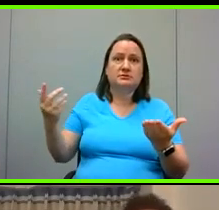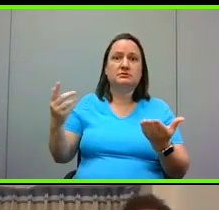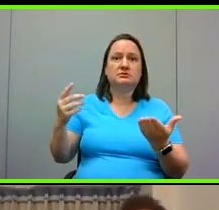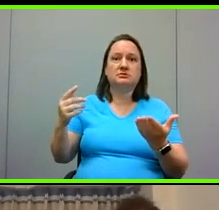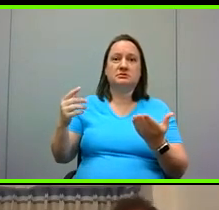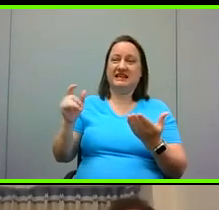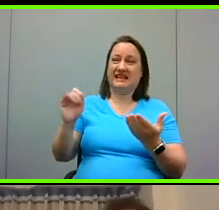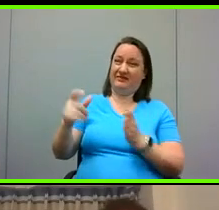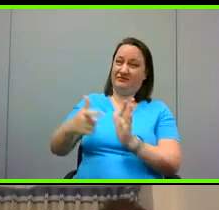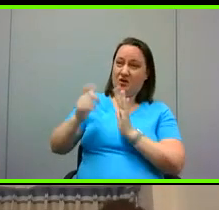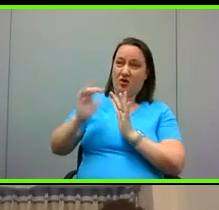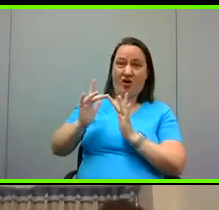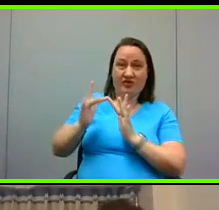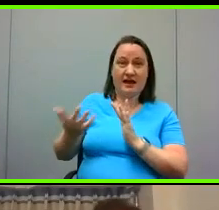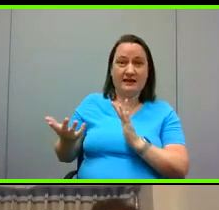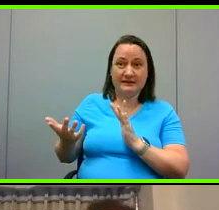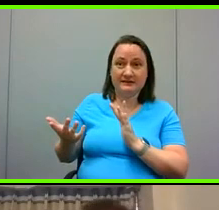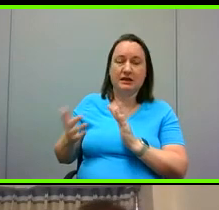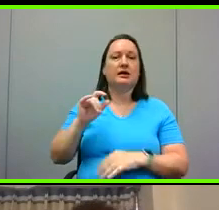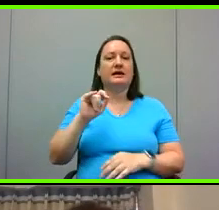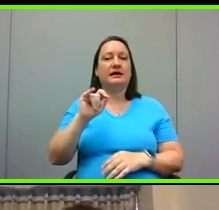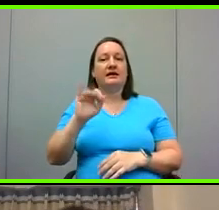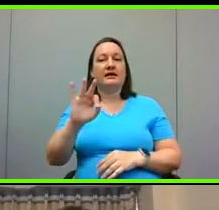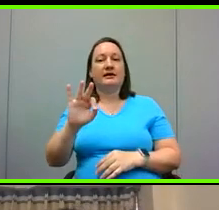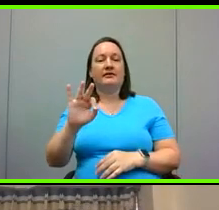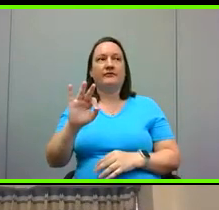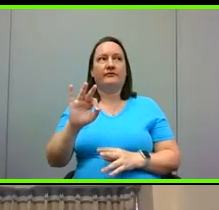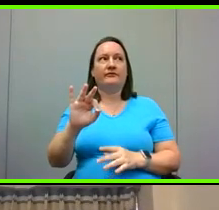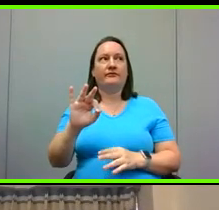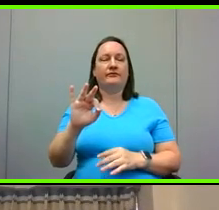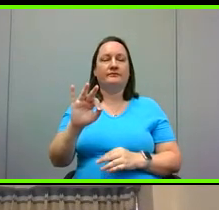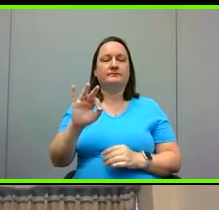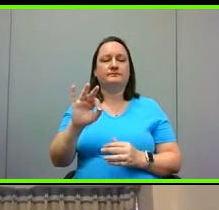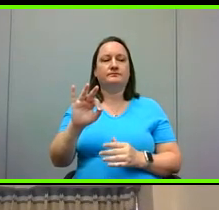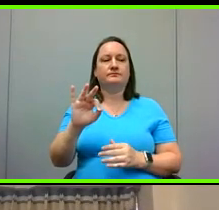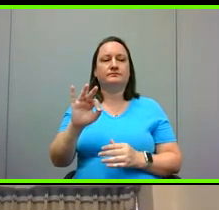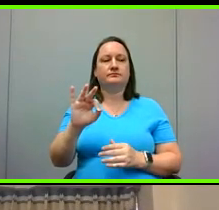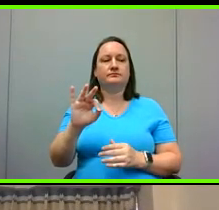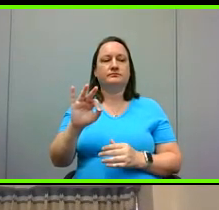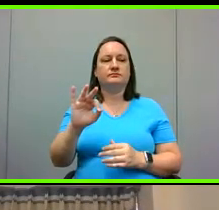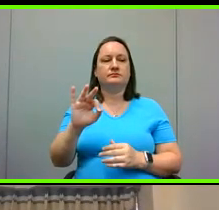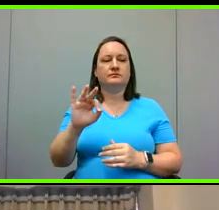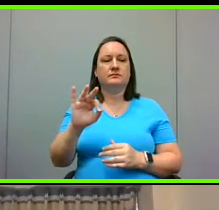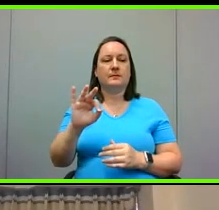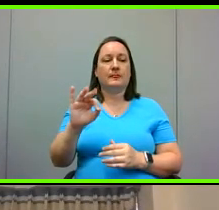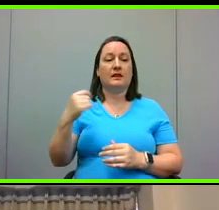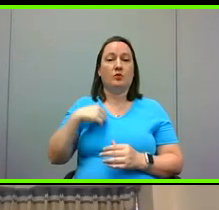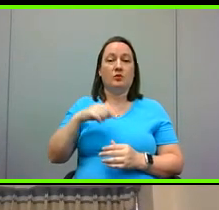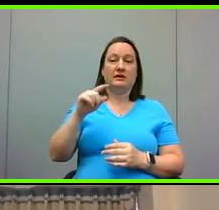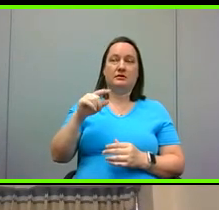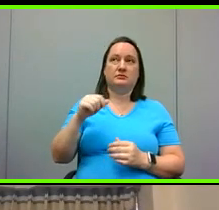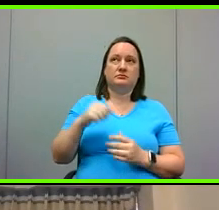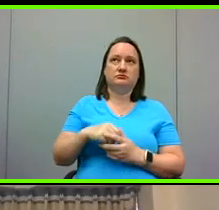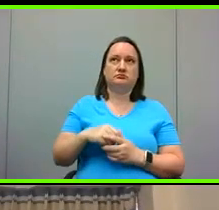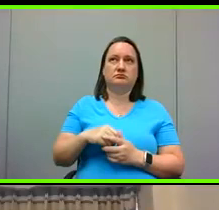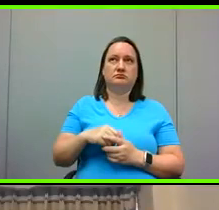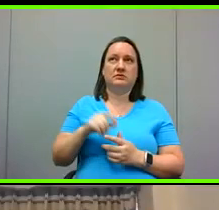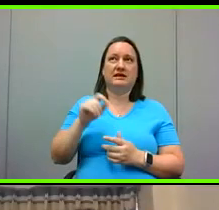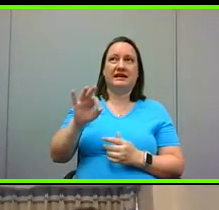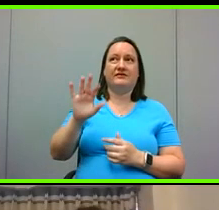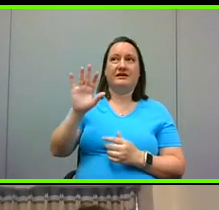environment. If it's a situation where we are needing to help that student and they're